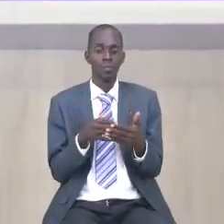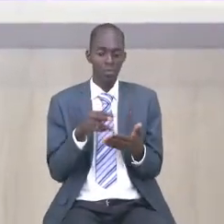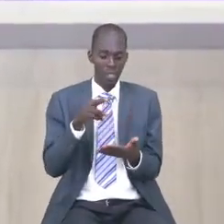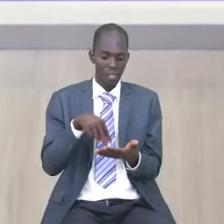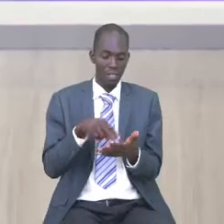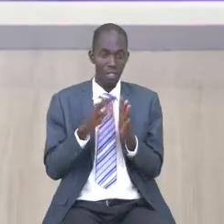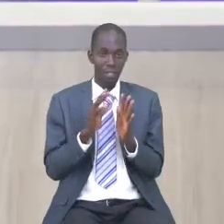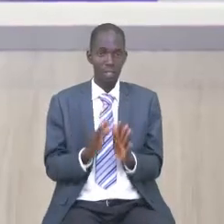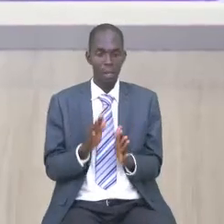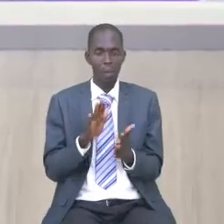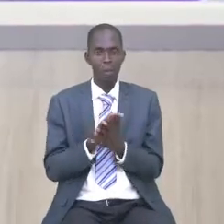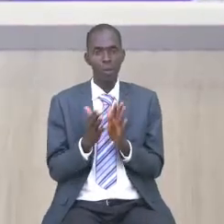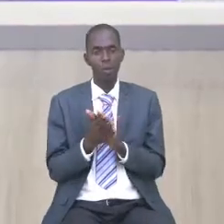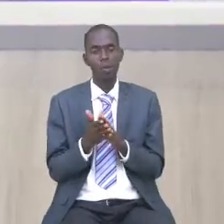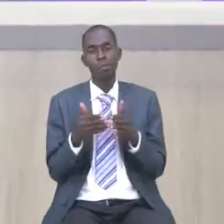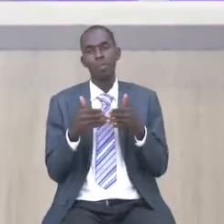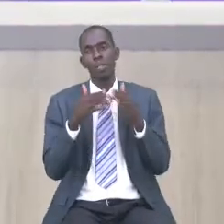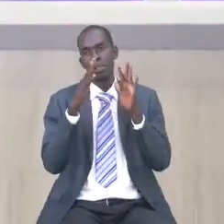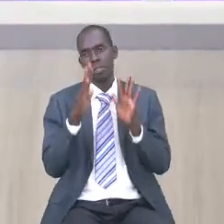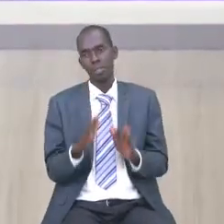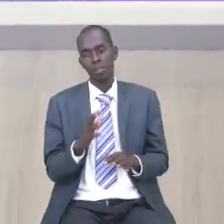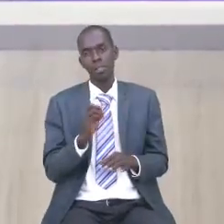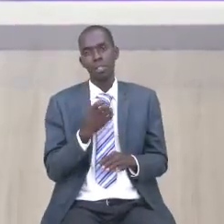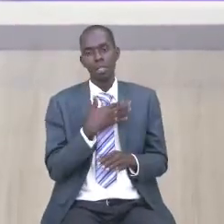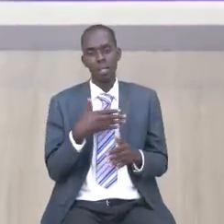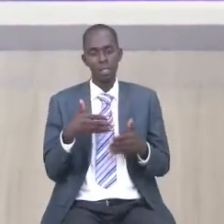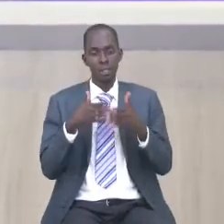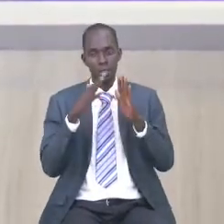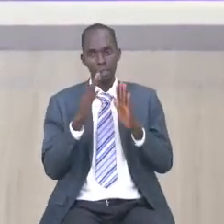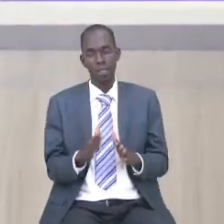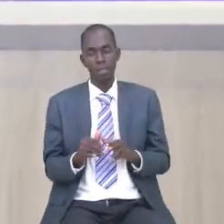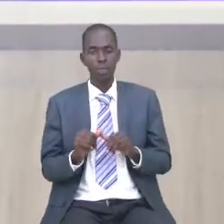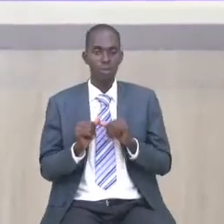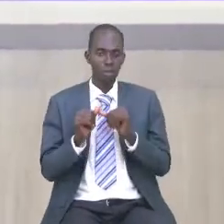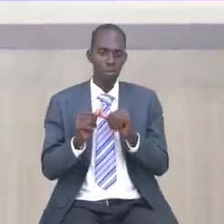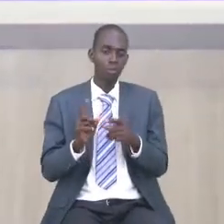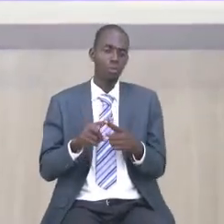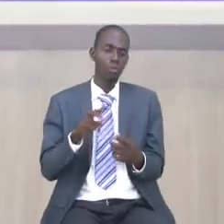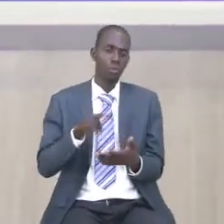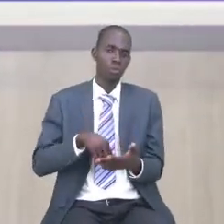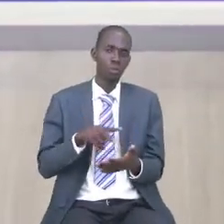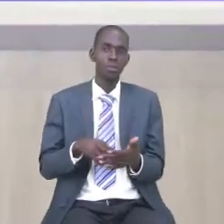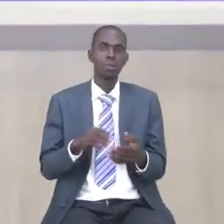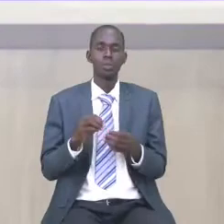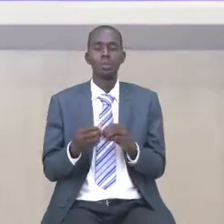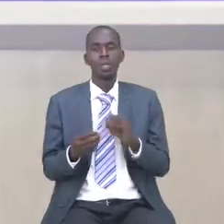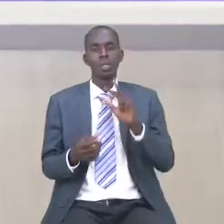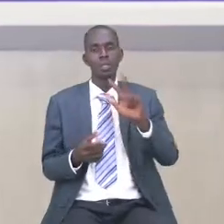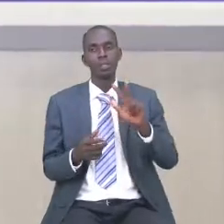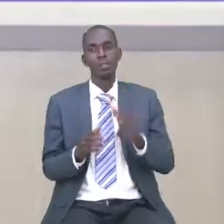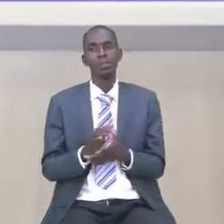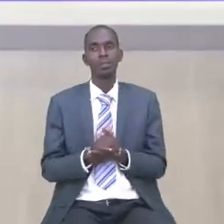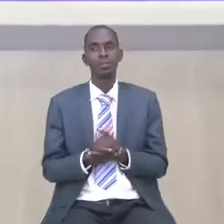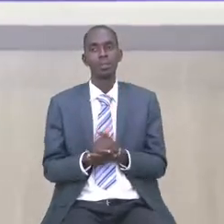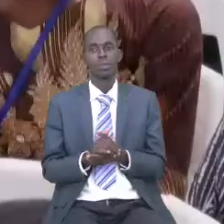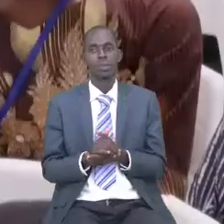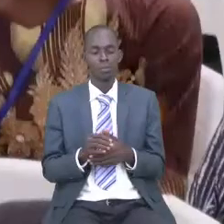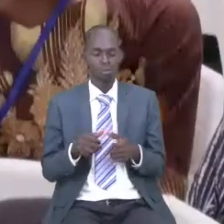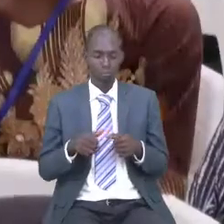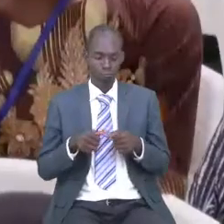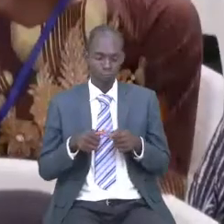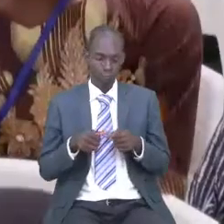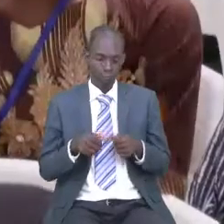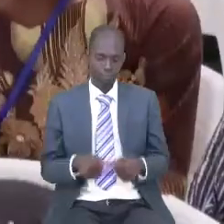become leaders, and leaders continue to read. Number three, remain in